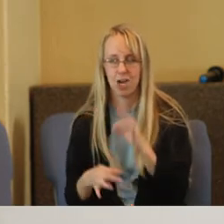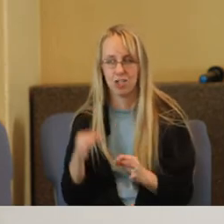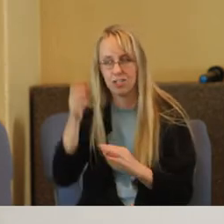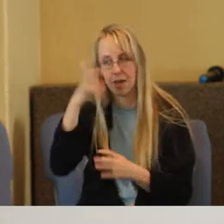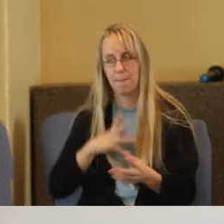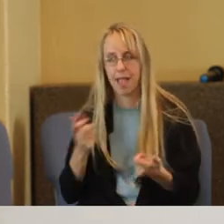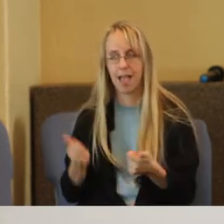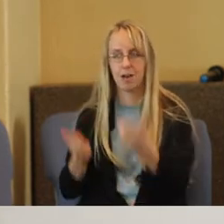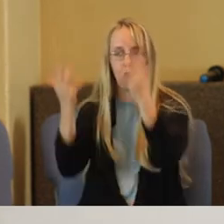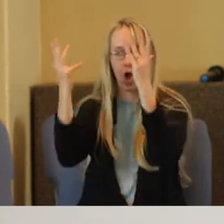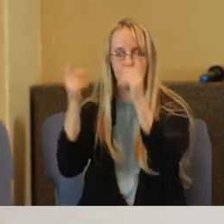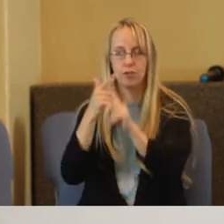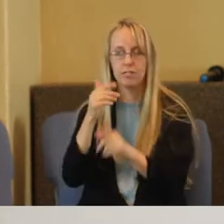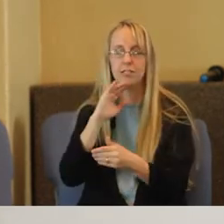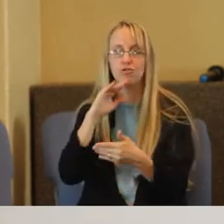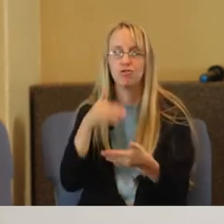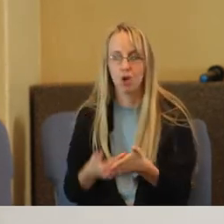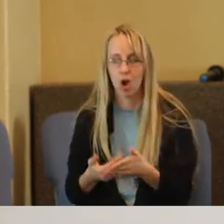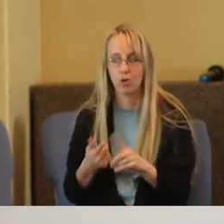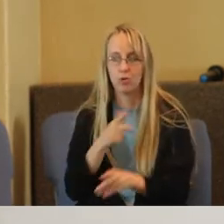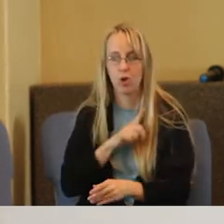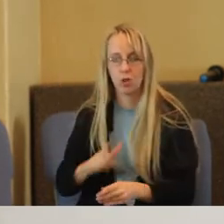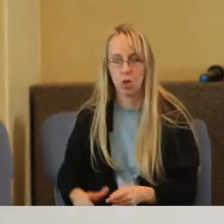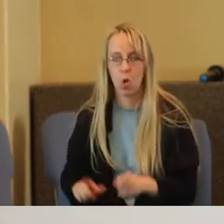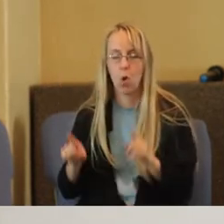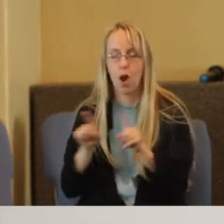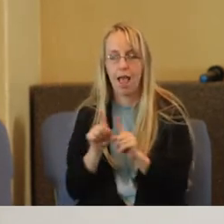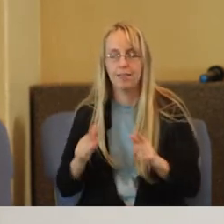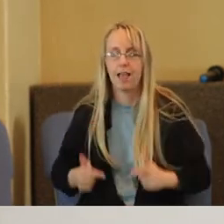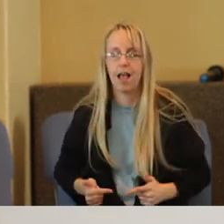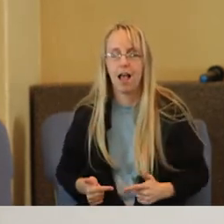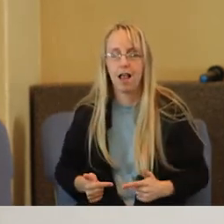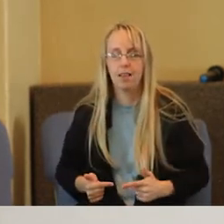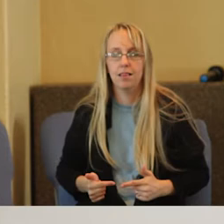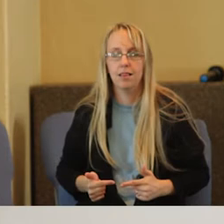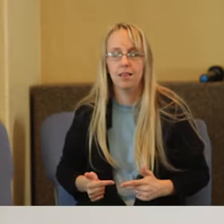man offers his daughter up to the Lord as a living